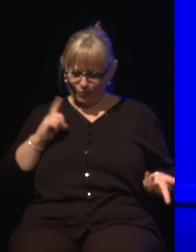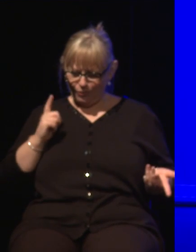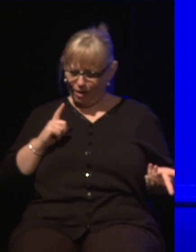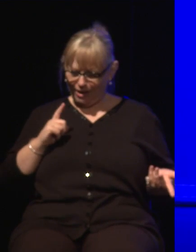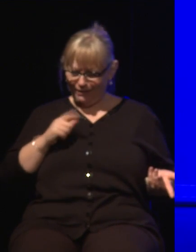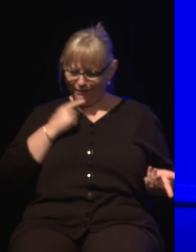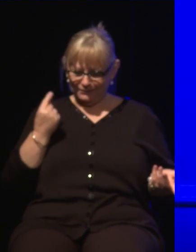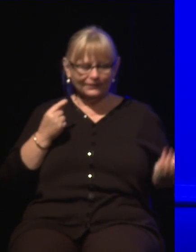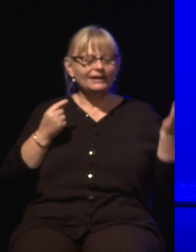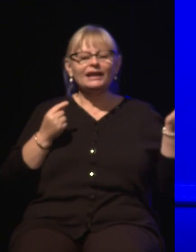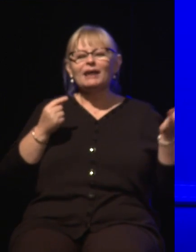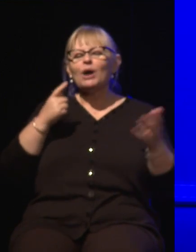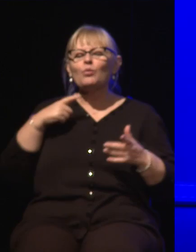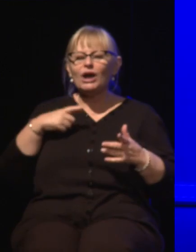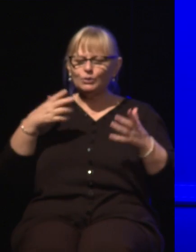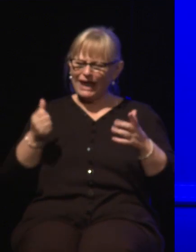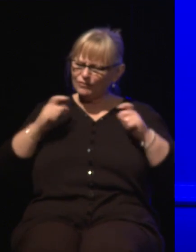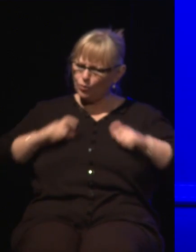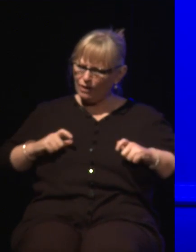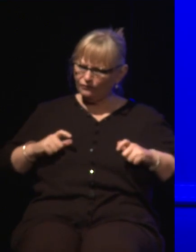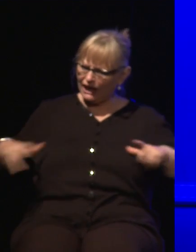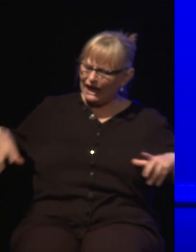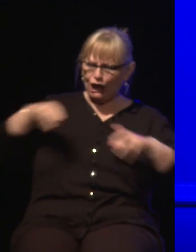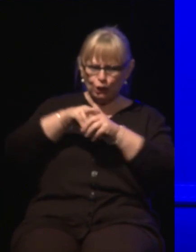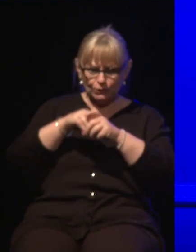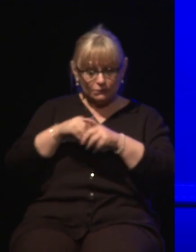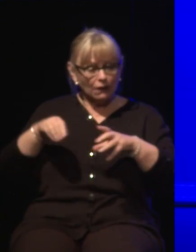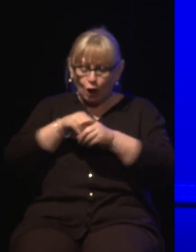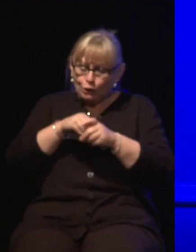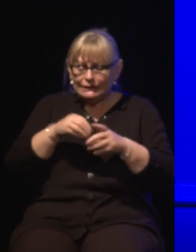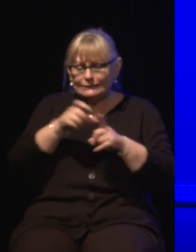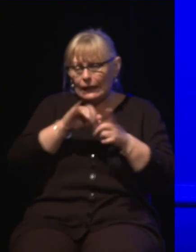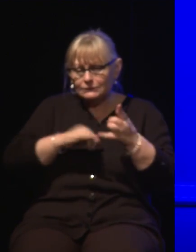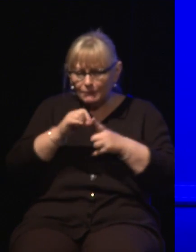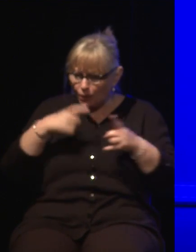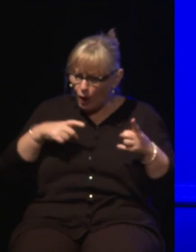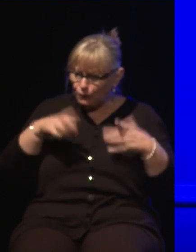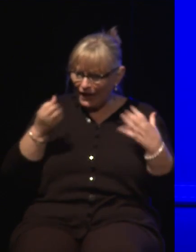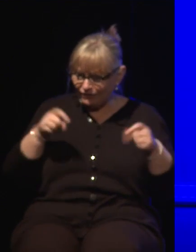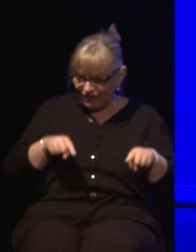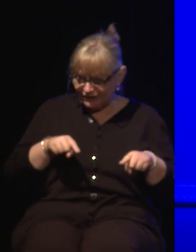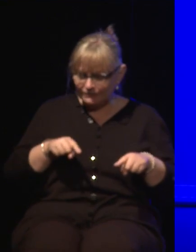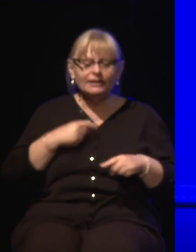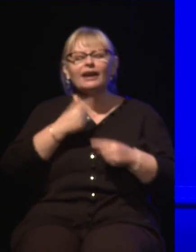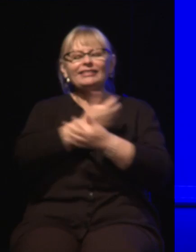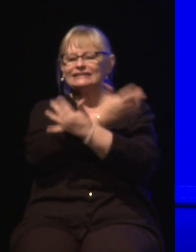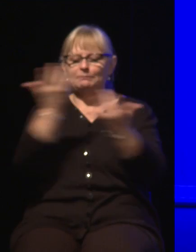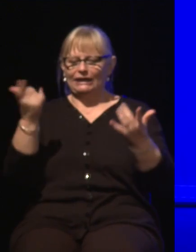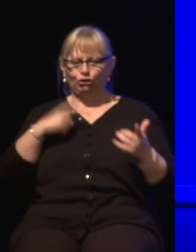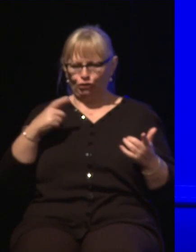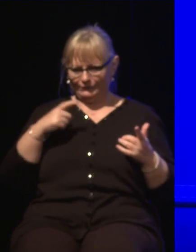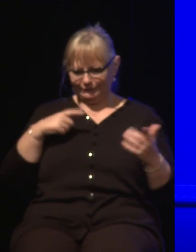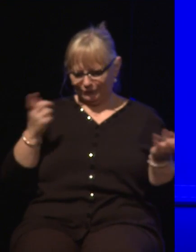But why do we have welfare provisions, including disability support pension? Now, there are a number of reasons for welfare.